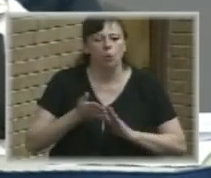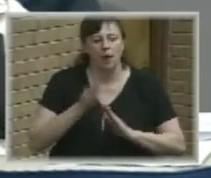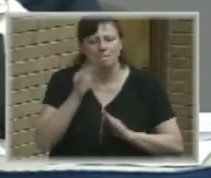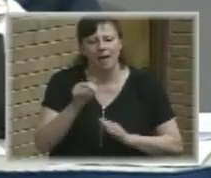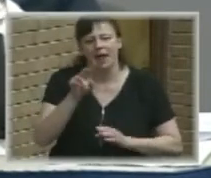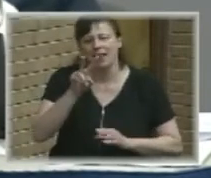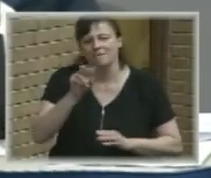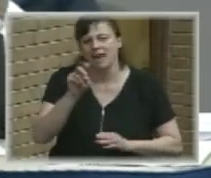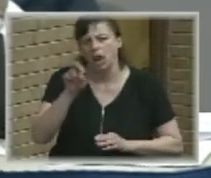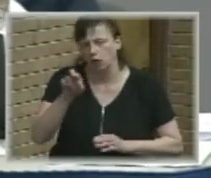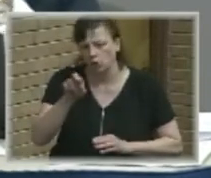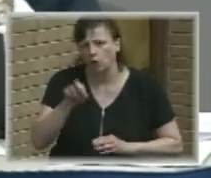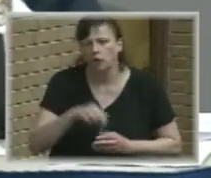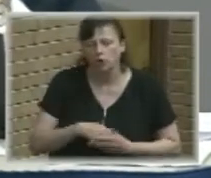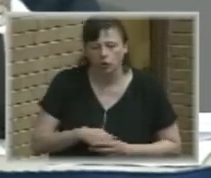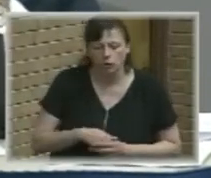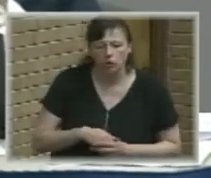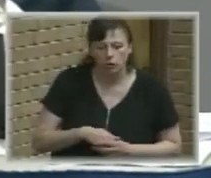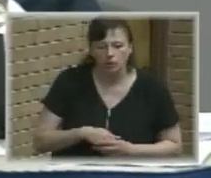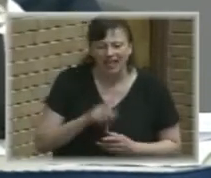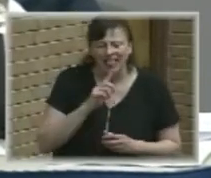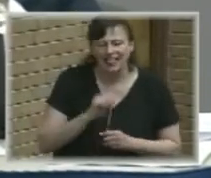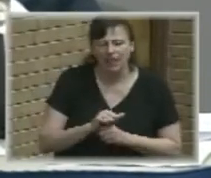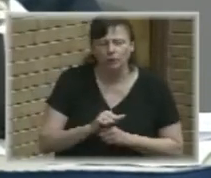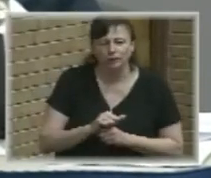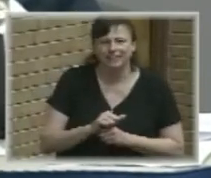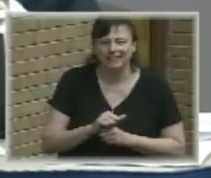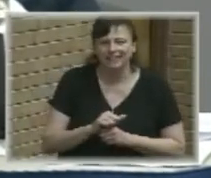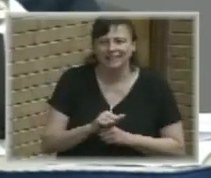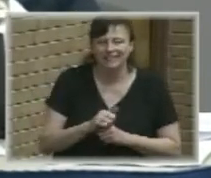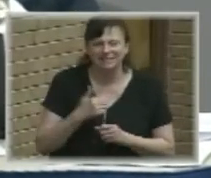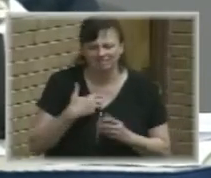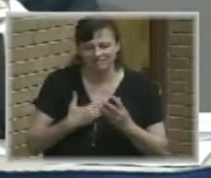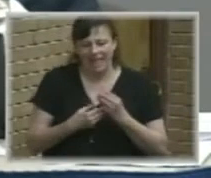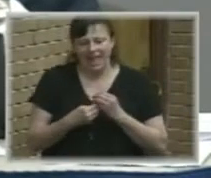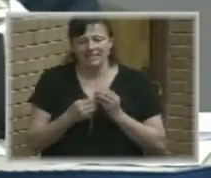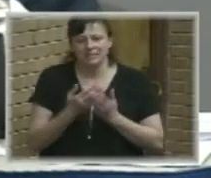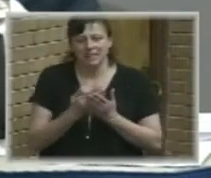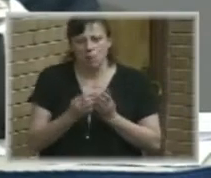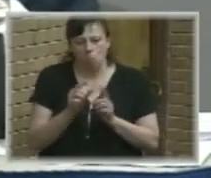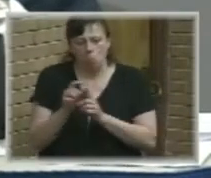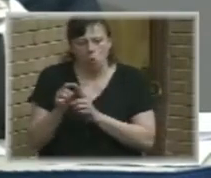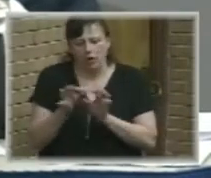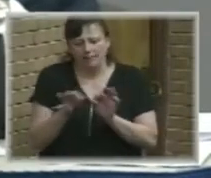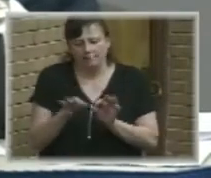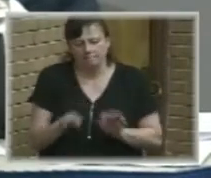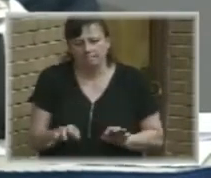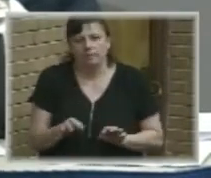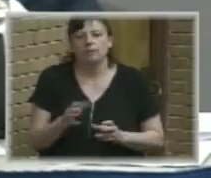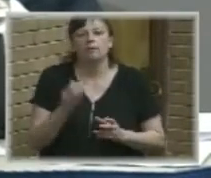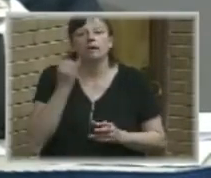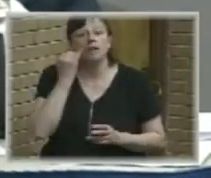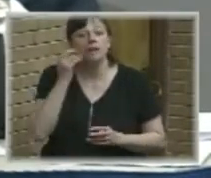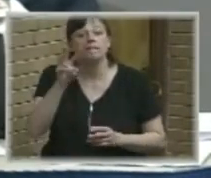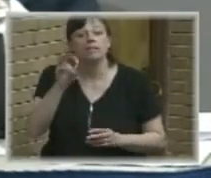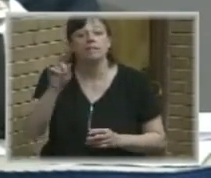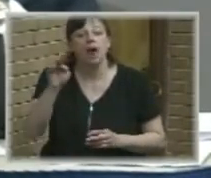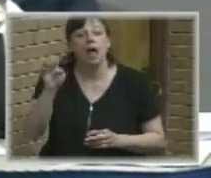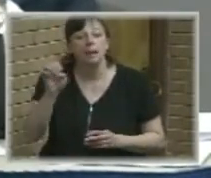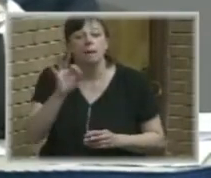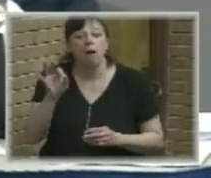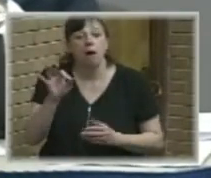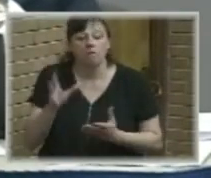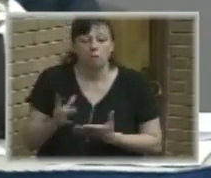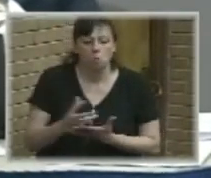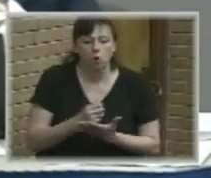vendor. I did literally just add some language so that if the volume of proceeds or the